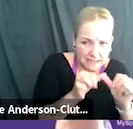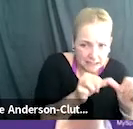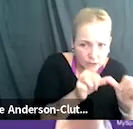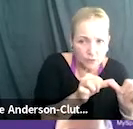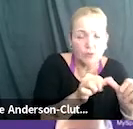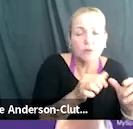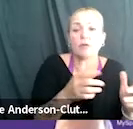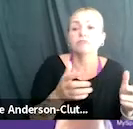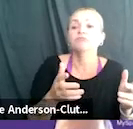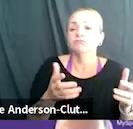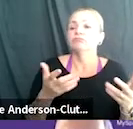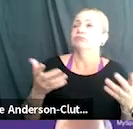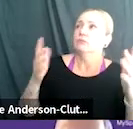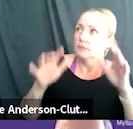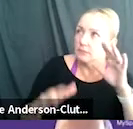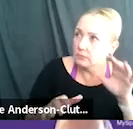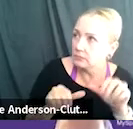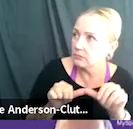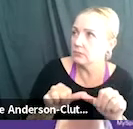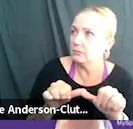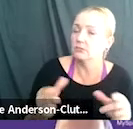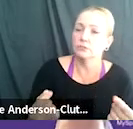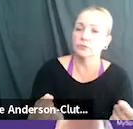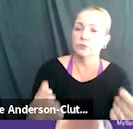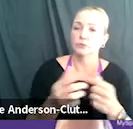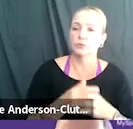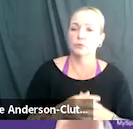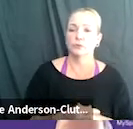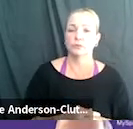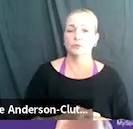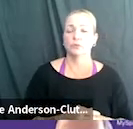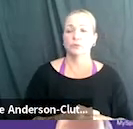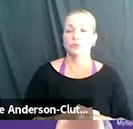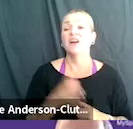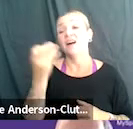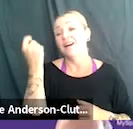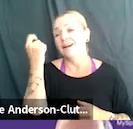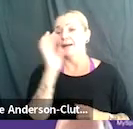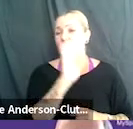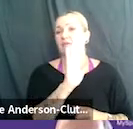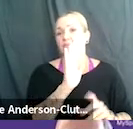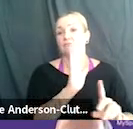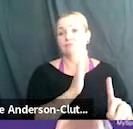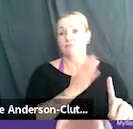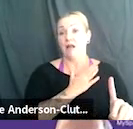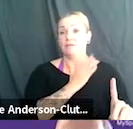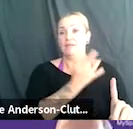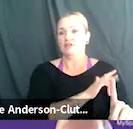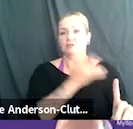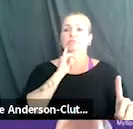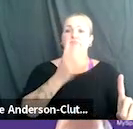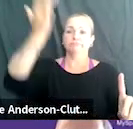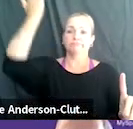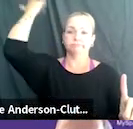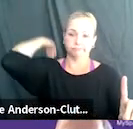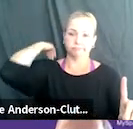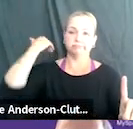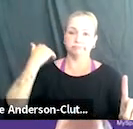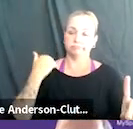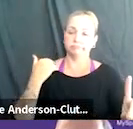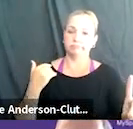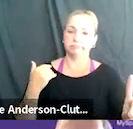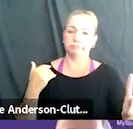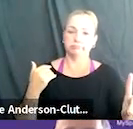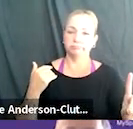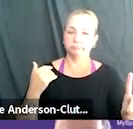years. So just going back to his earlier history, he was diagnosed with autism spectrum disorder at the age of 3. He was involved in an early